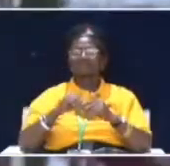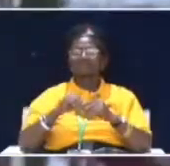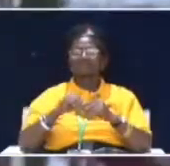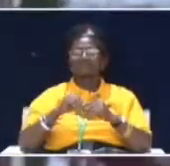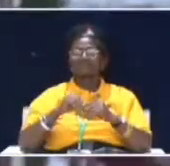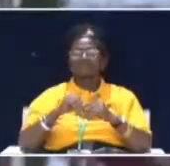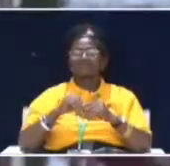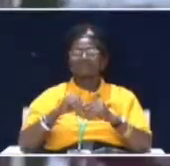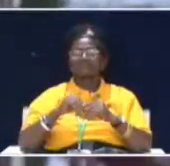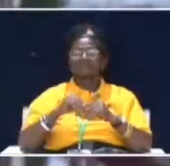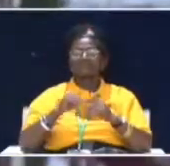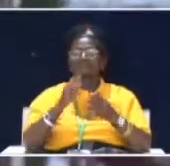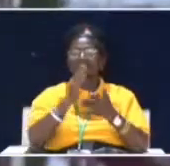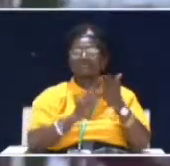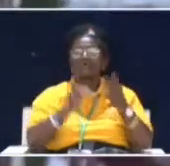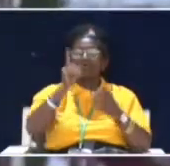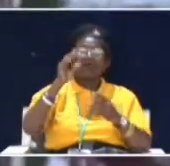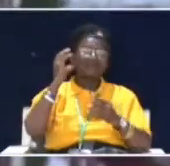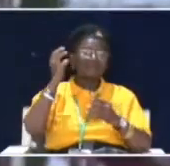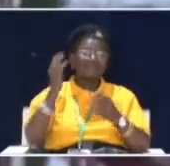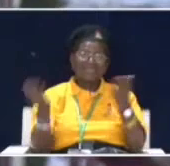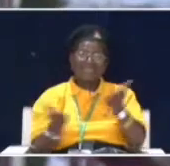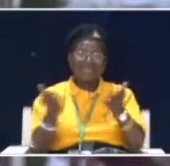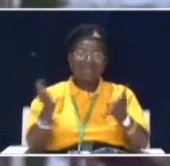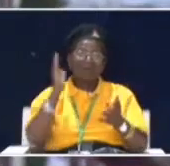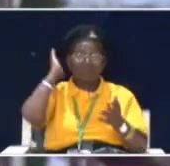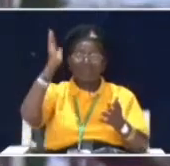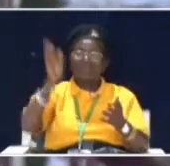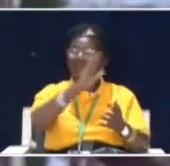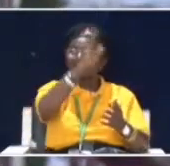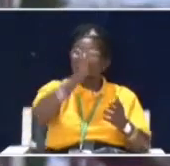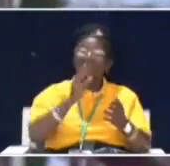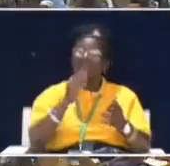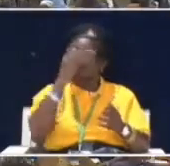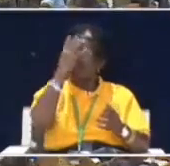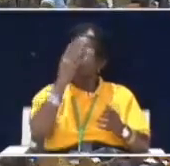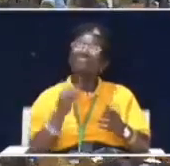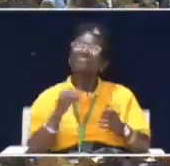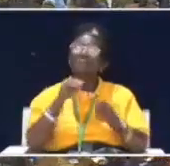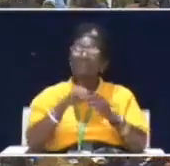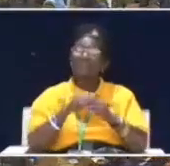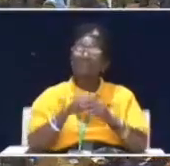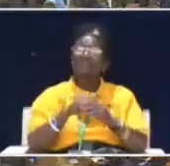Someone here will never sleep in an hospital bed